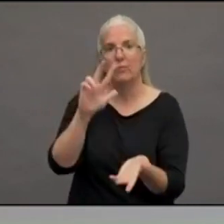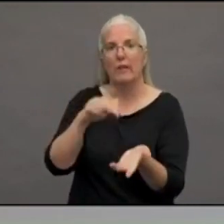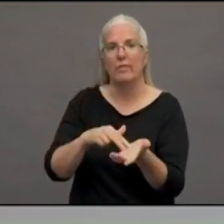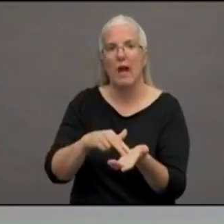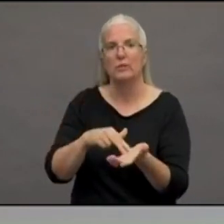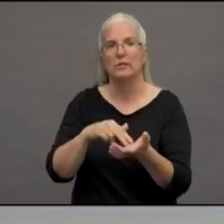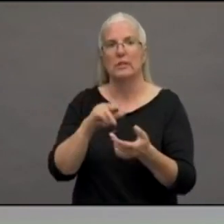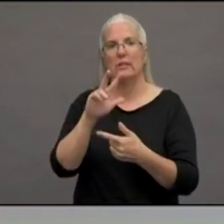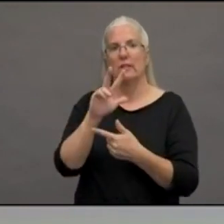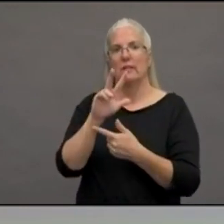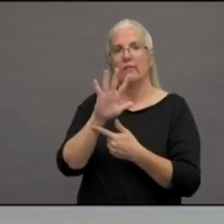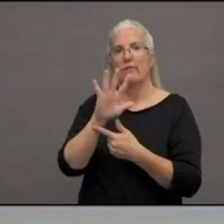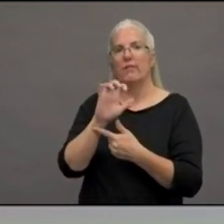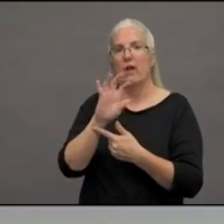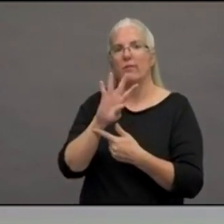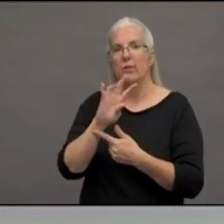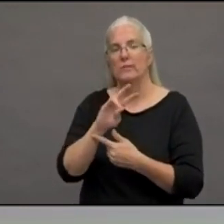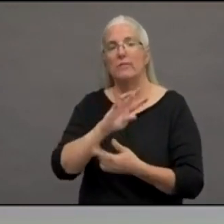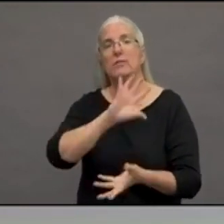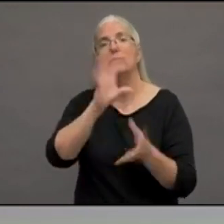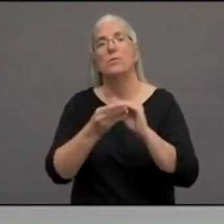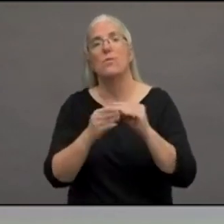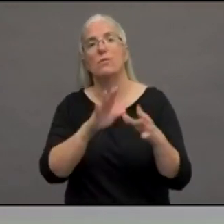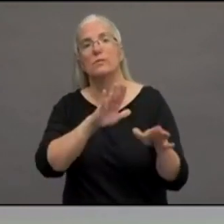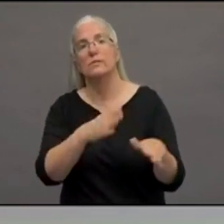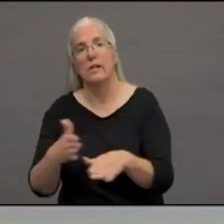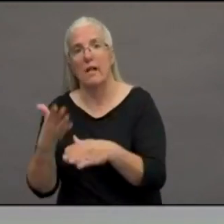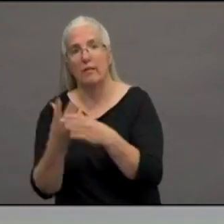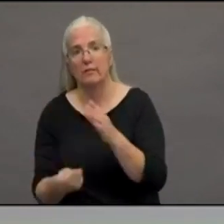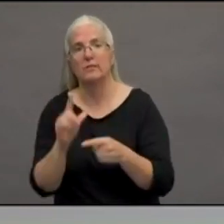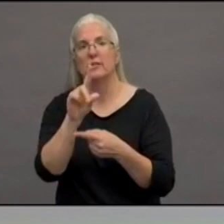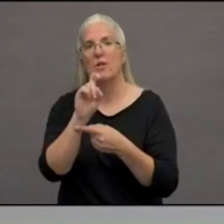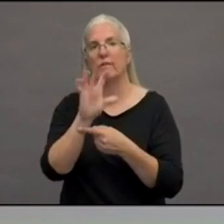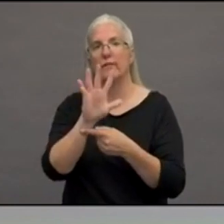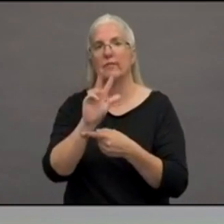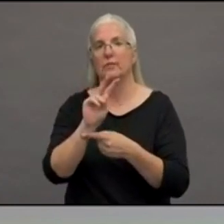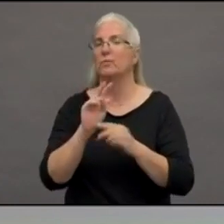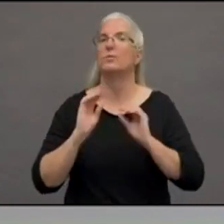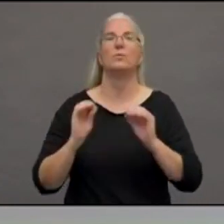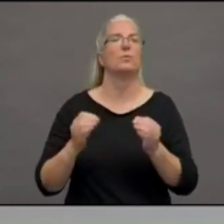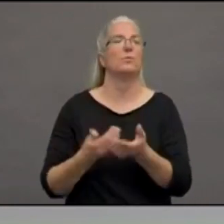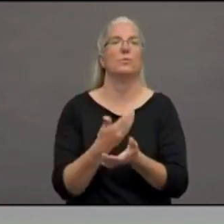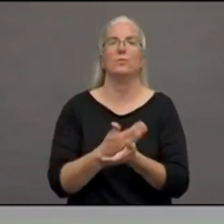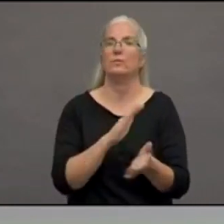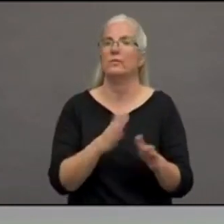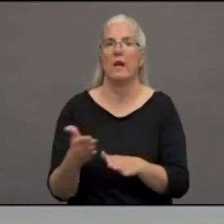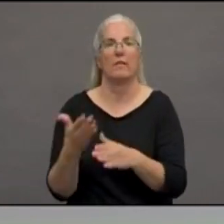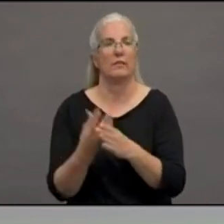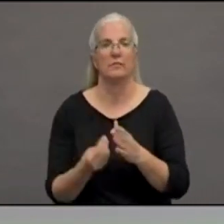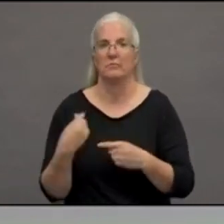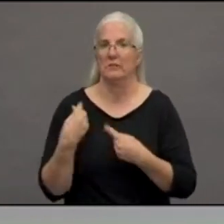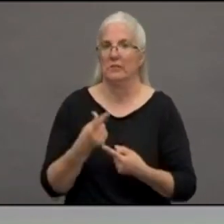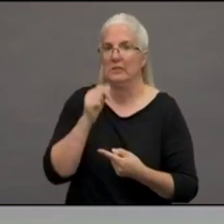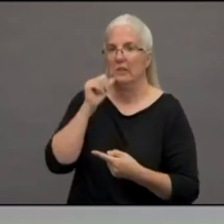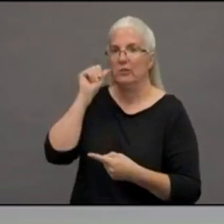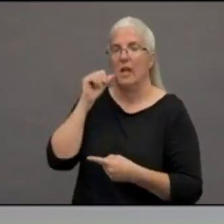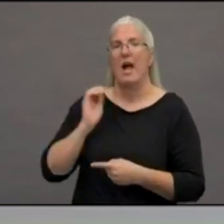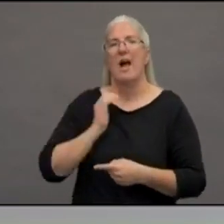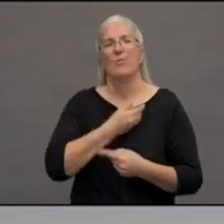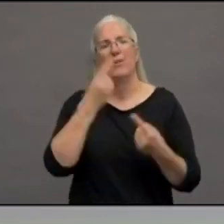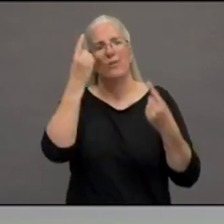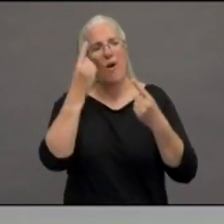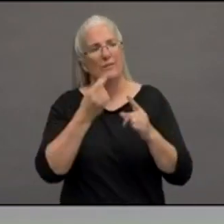3,547, with the total number of deaths at 152, with 0 new deaths. Our thoughts are with the families who have lost loved